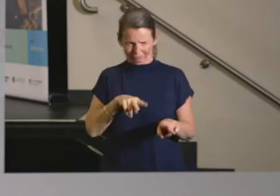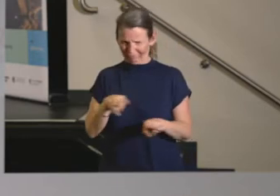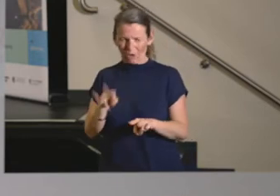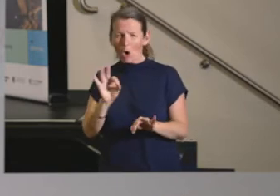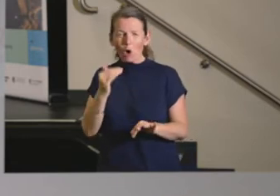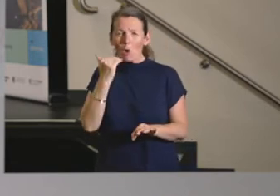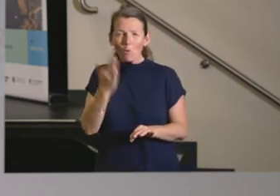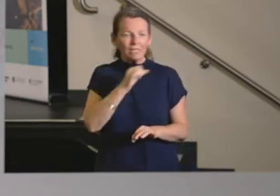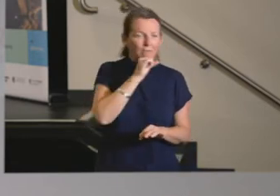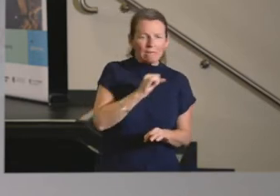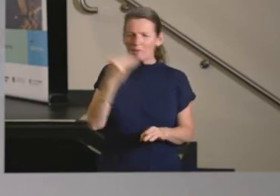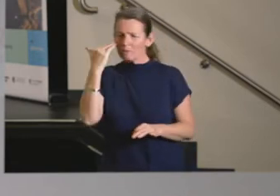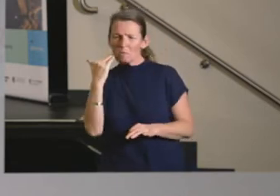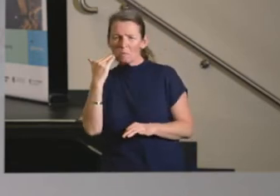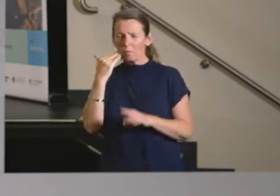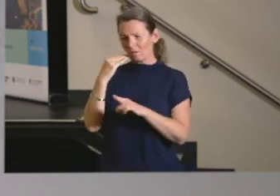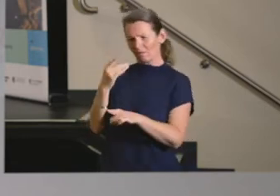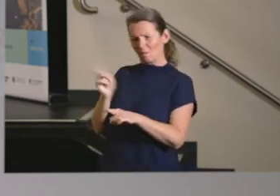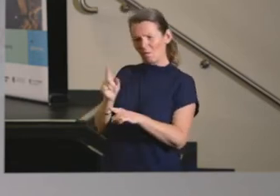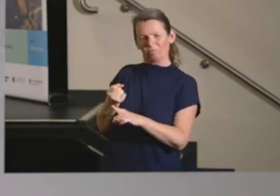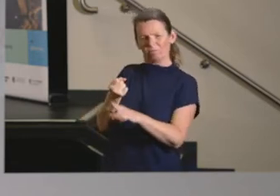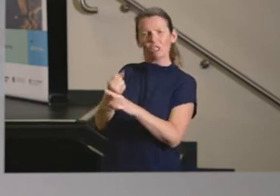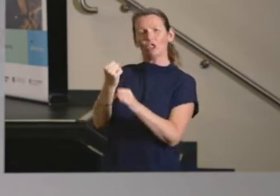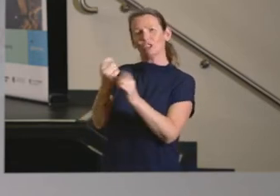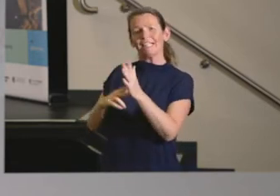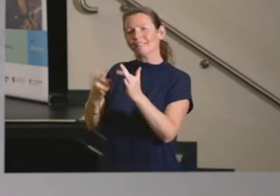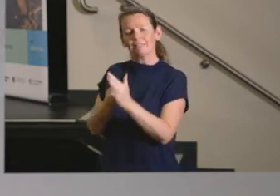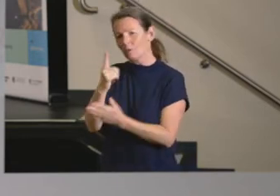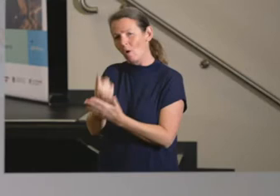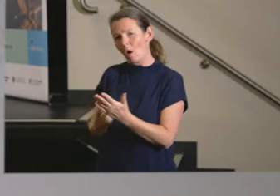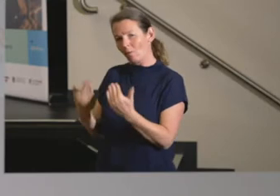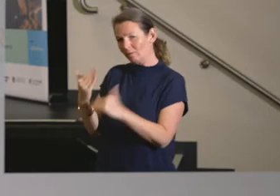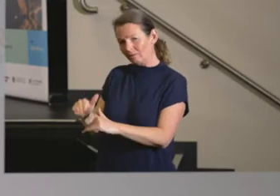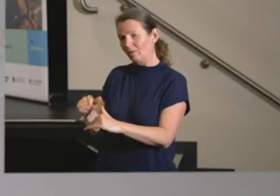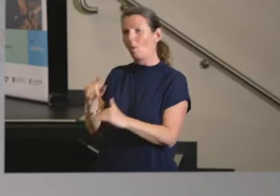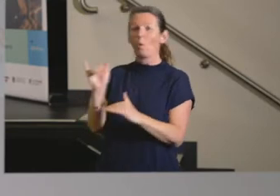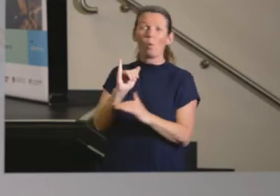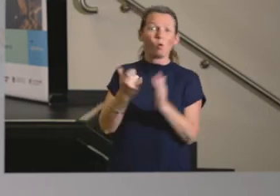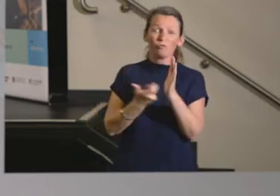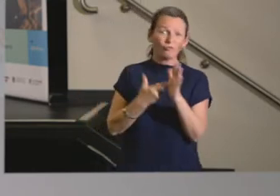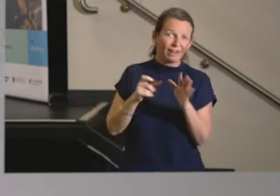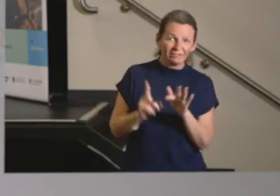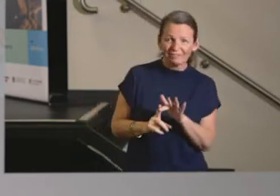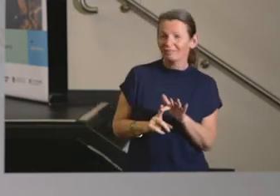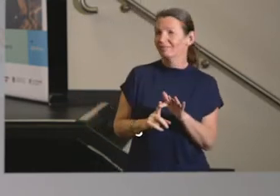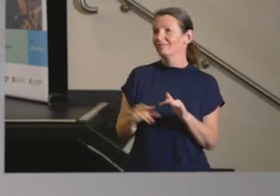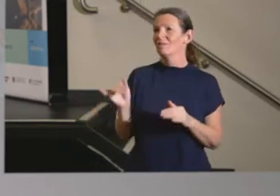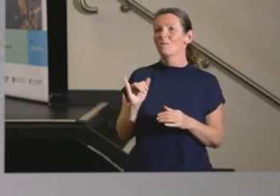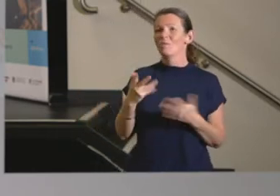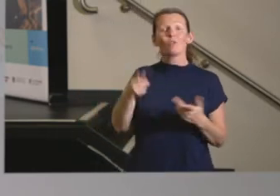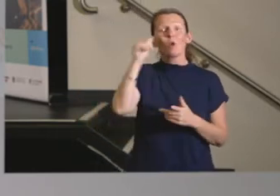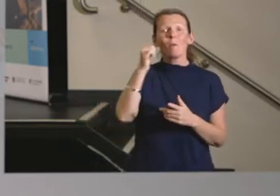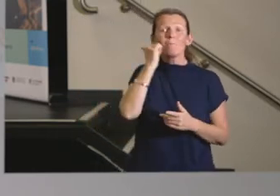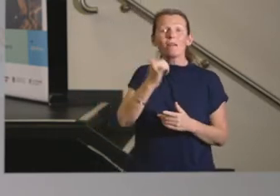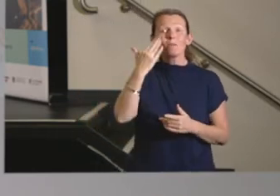determining a woman's fate, and in fact, race and the historical exclusion of black women played a